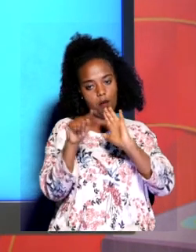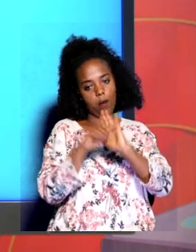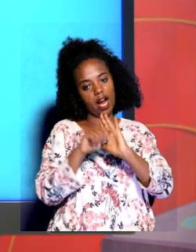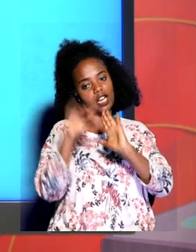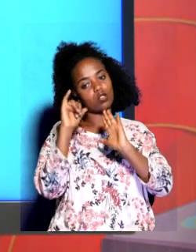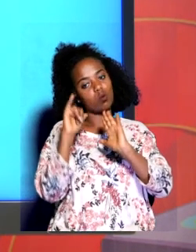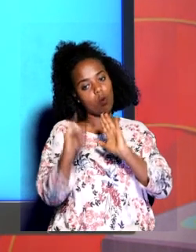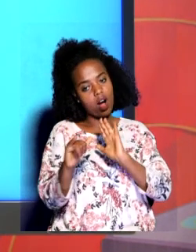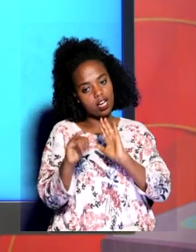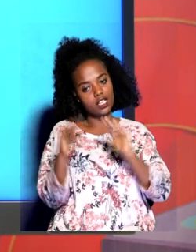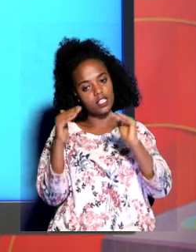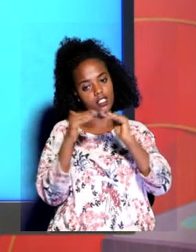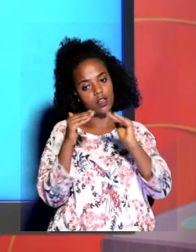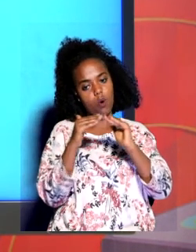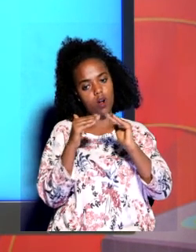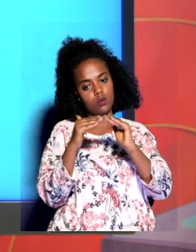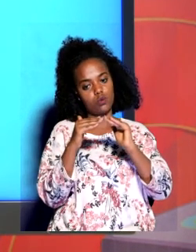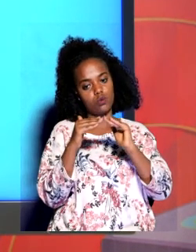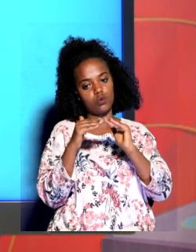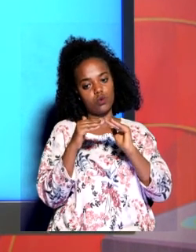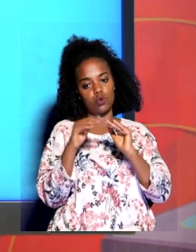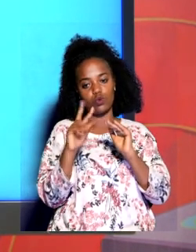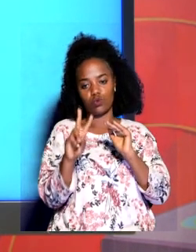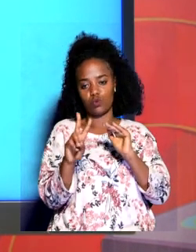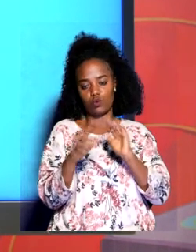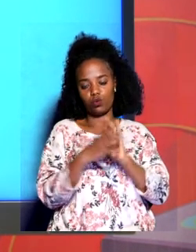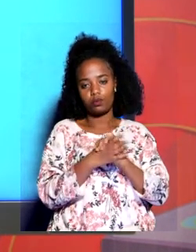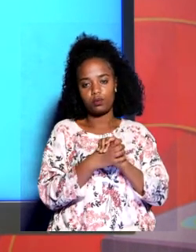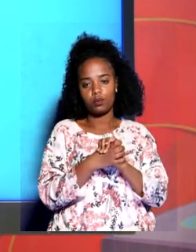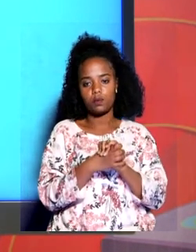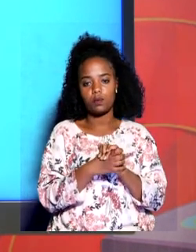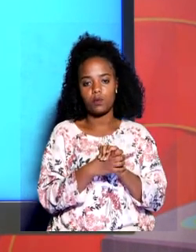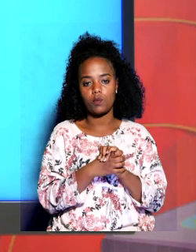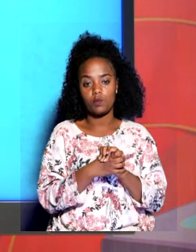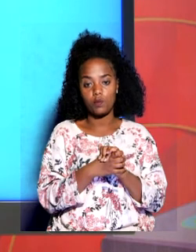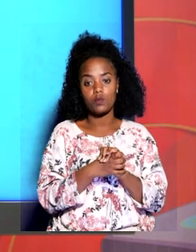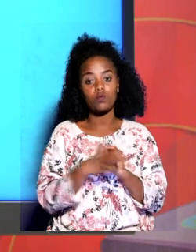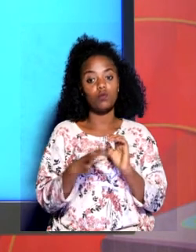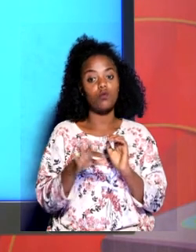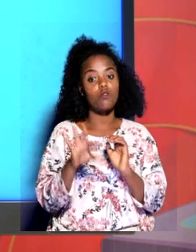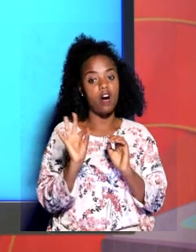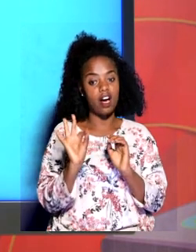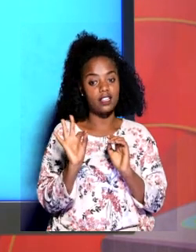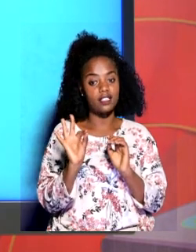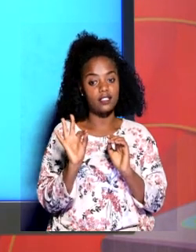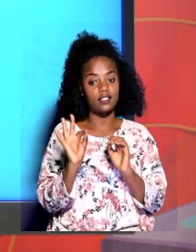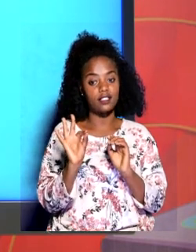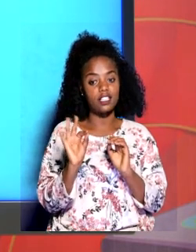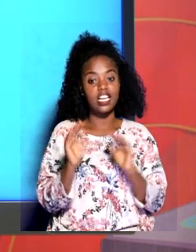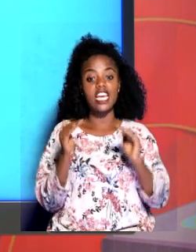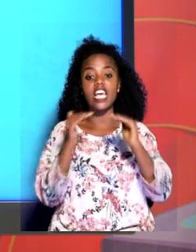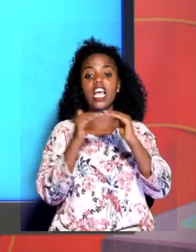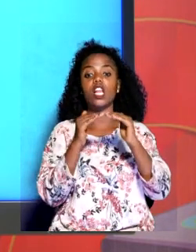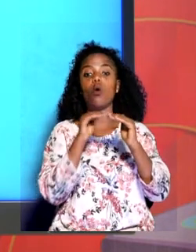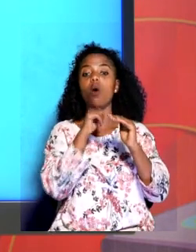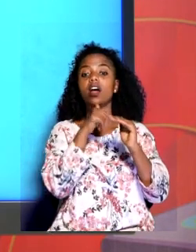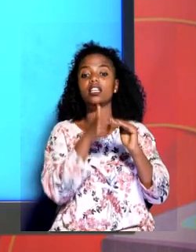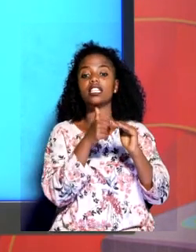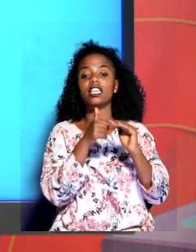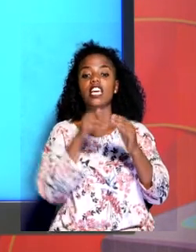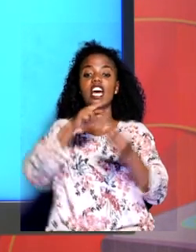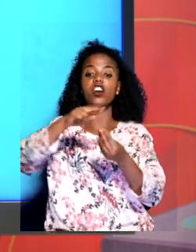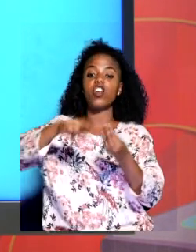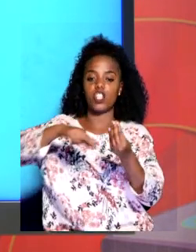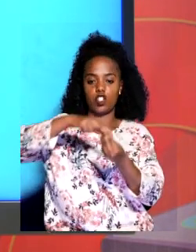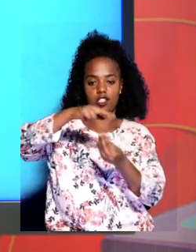y is equal to 2. To find the inequality region,